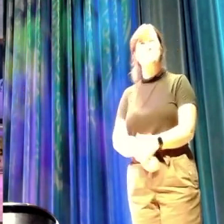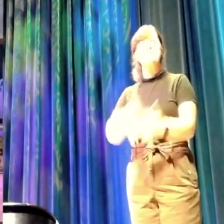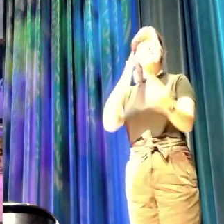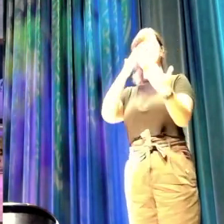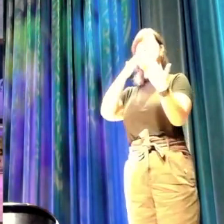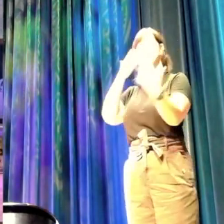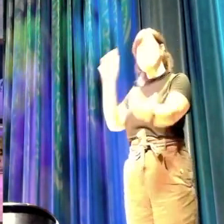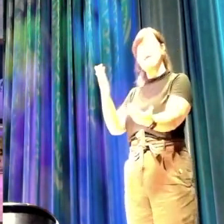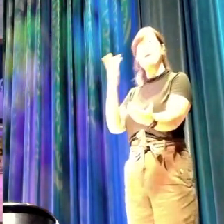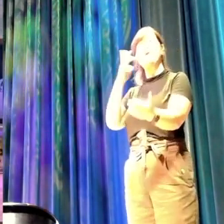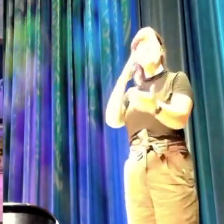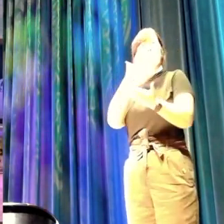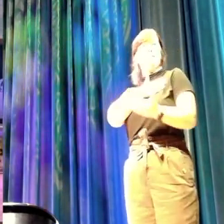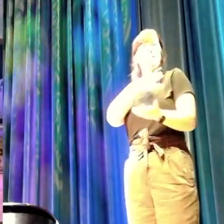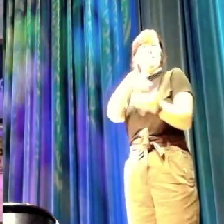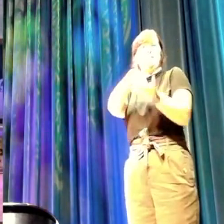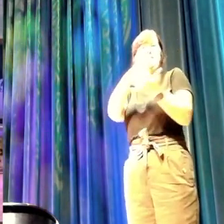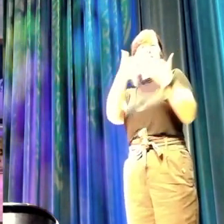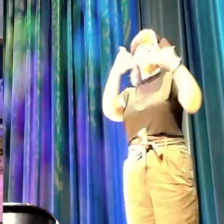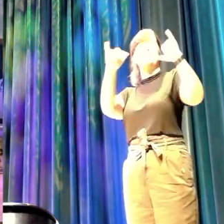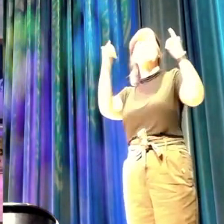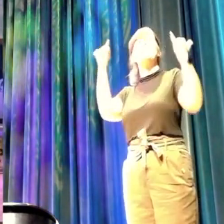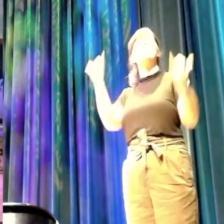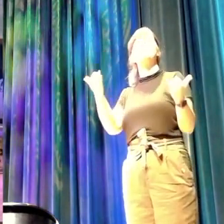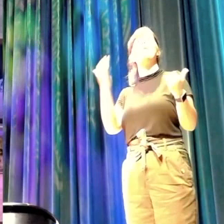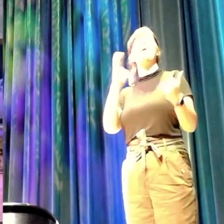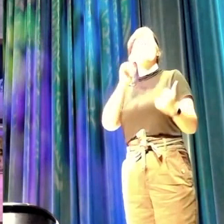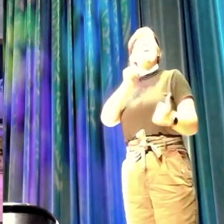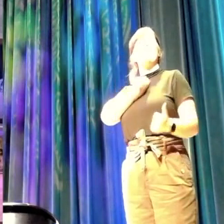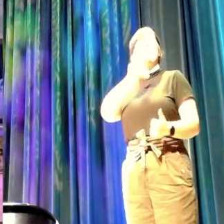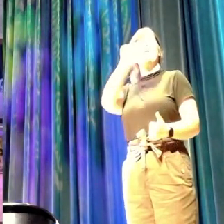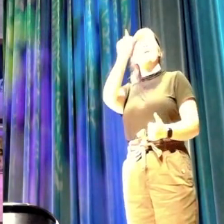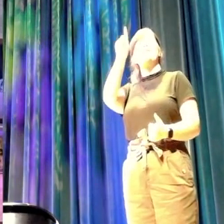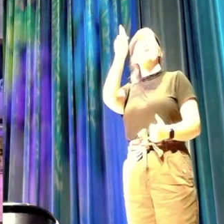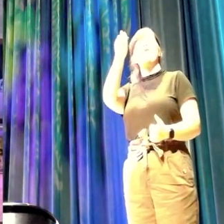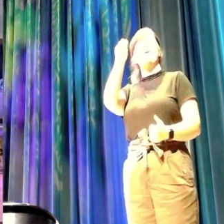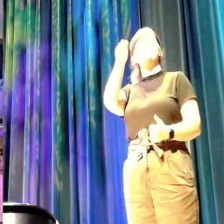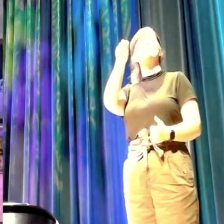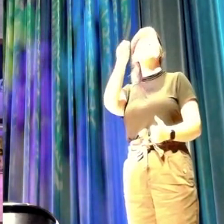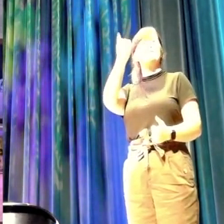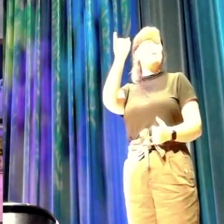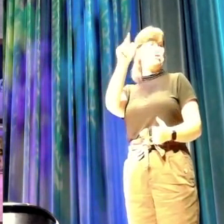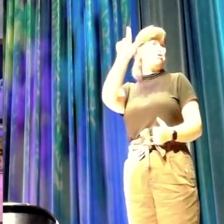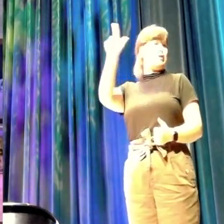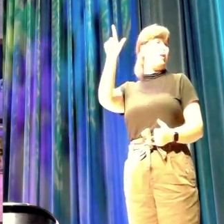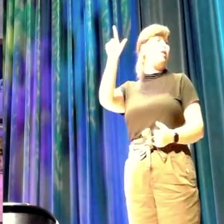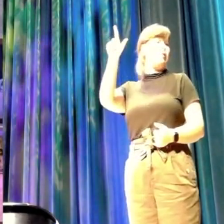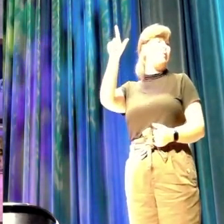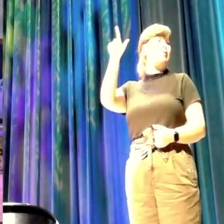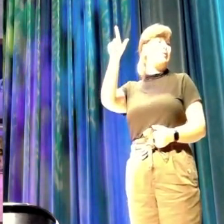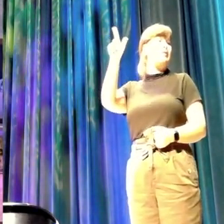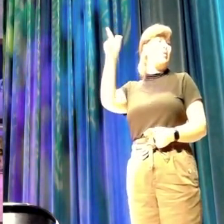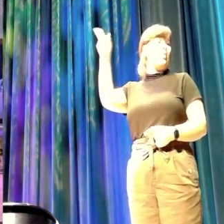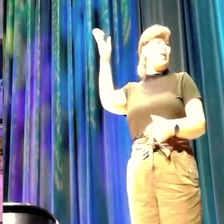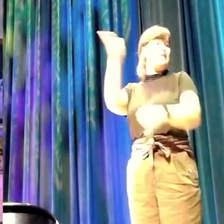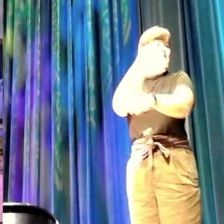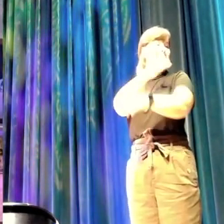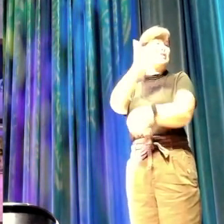Thank you for remaining standing. We now have our own ADRS, Jewel Rossiter, to sing the national anthem.